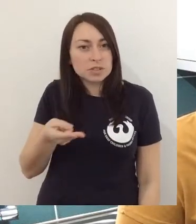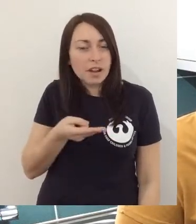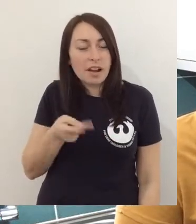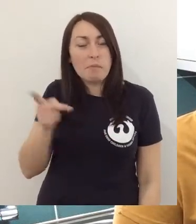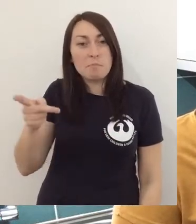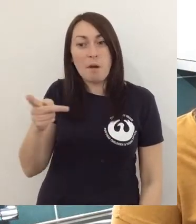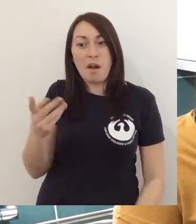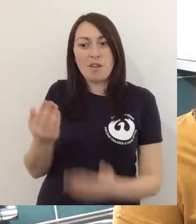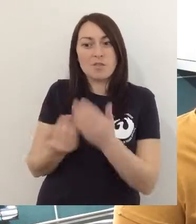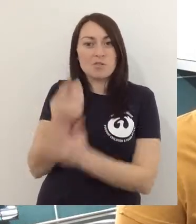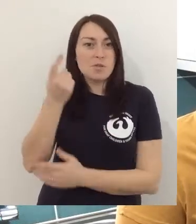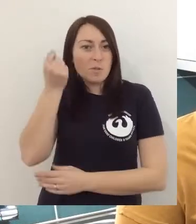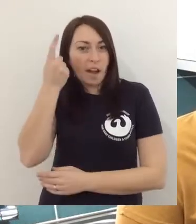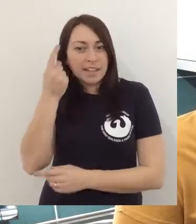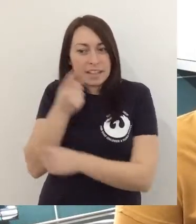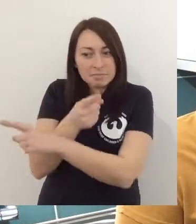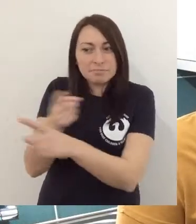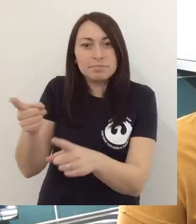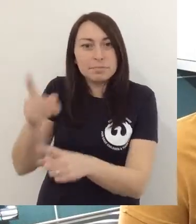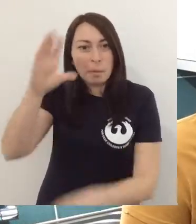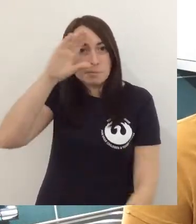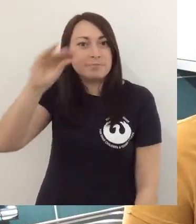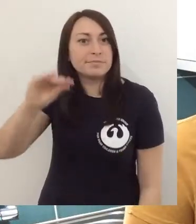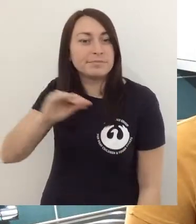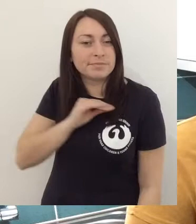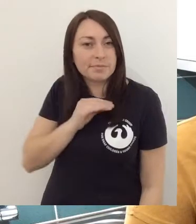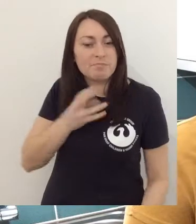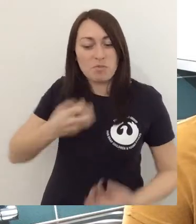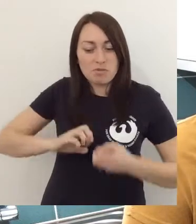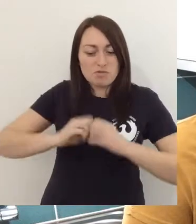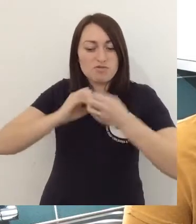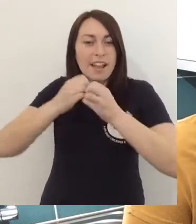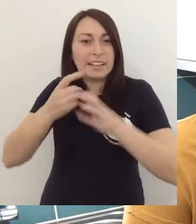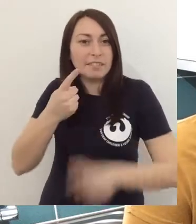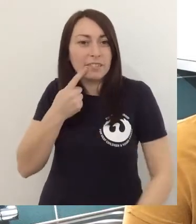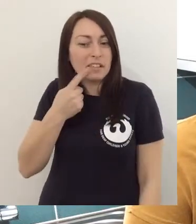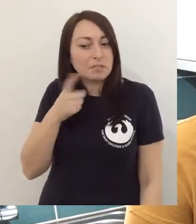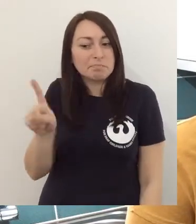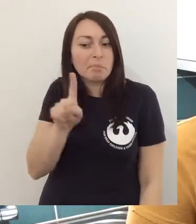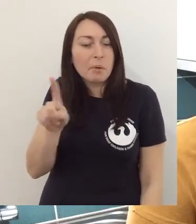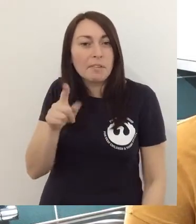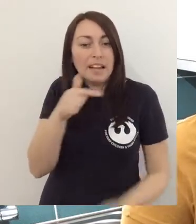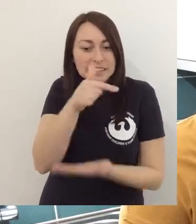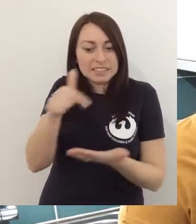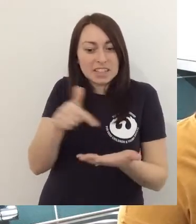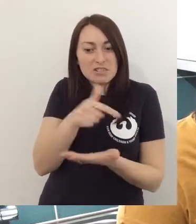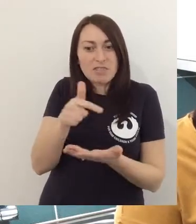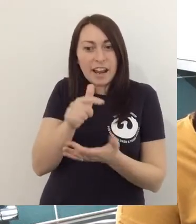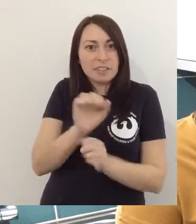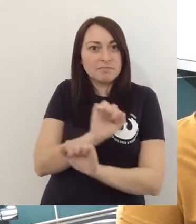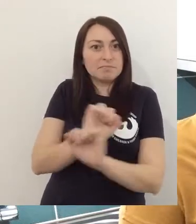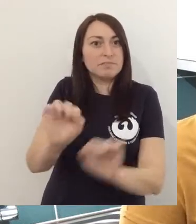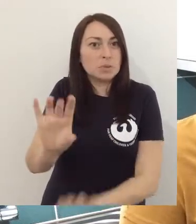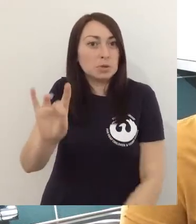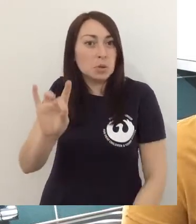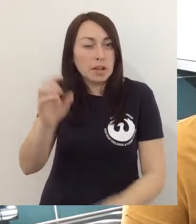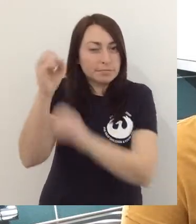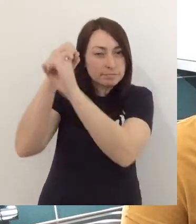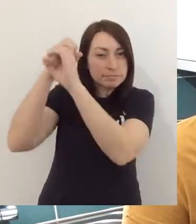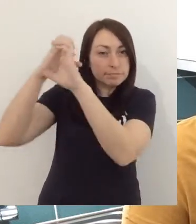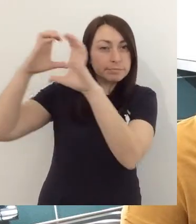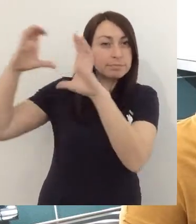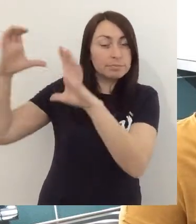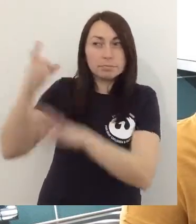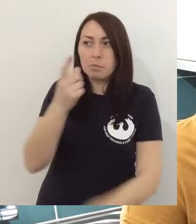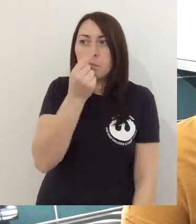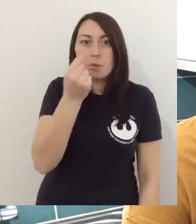going to put inside mine today. But I would love some new ideas from all you guys. How creative are your flavours? And how can you decorate it? You could make it look